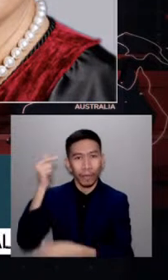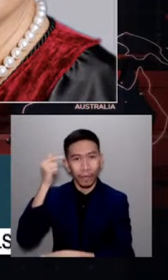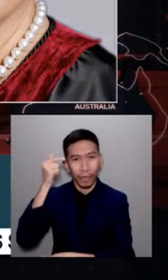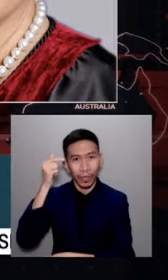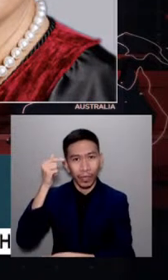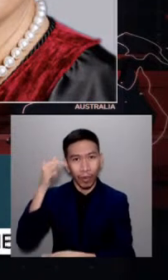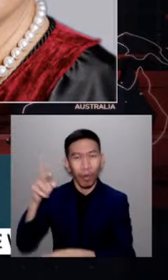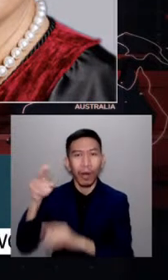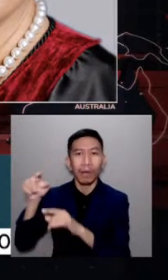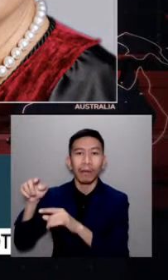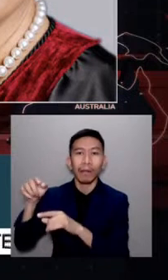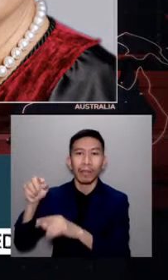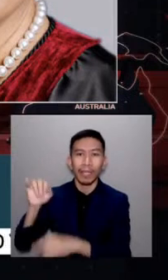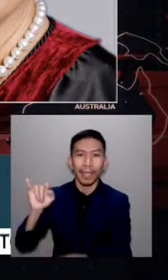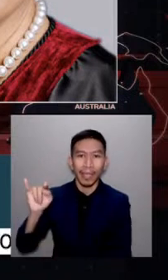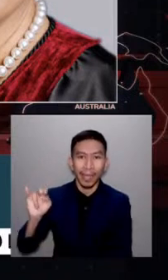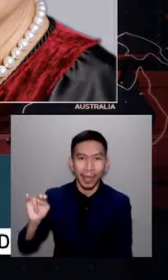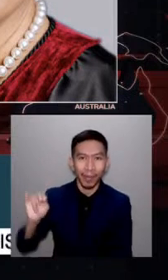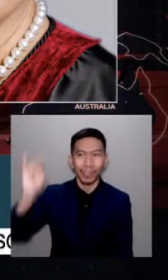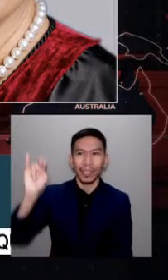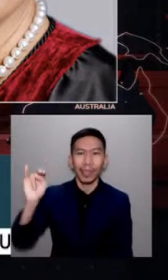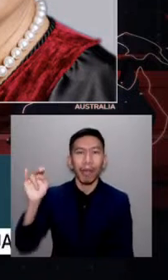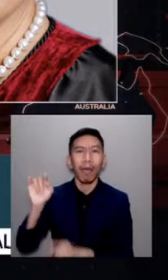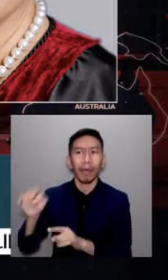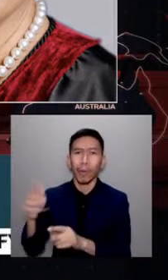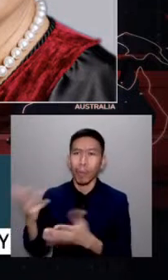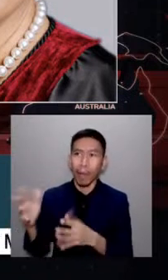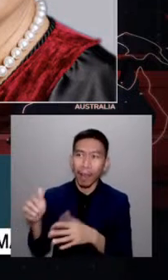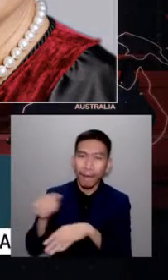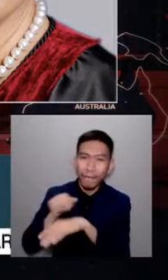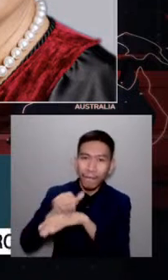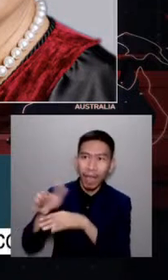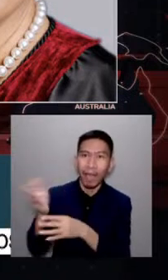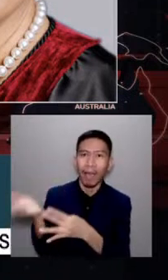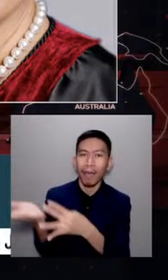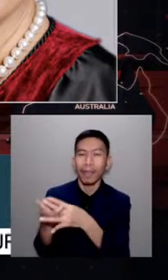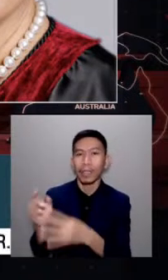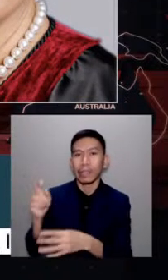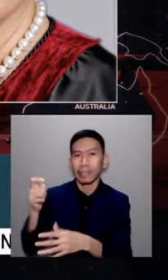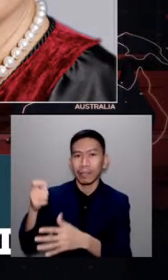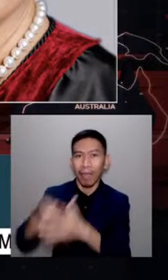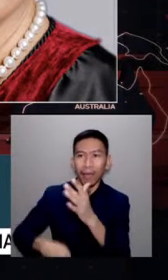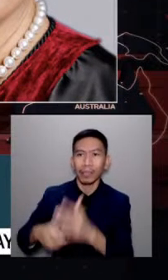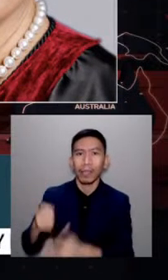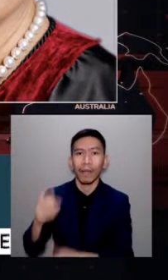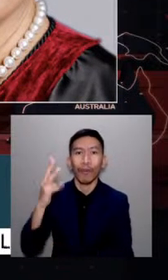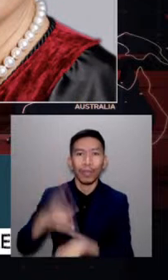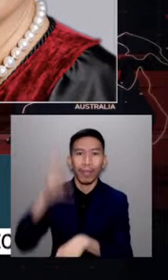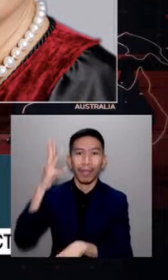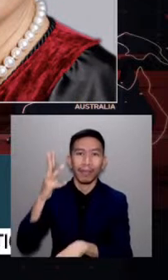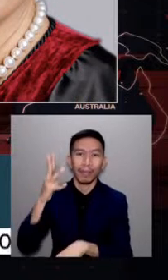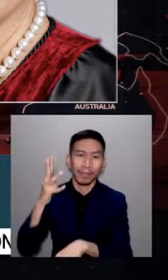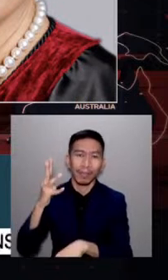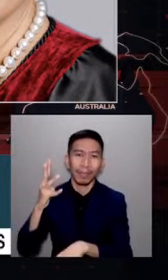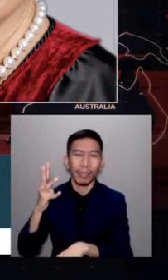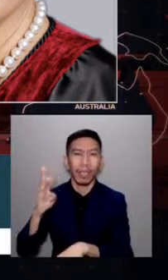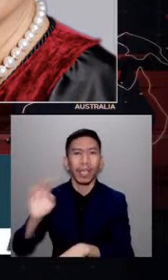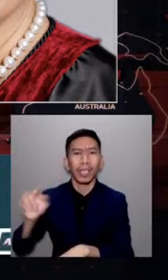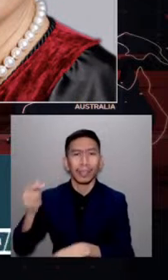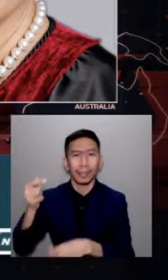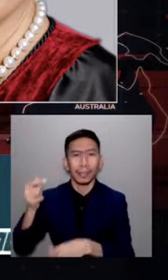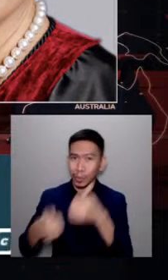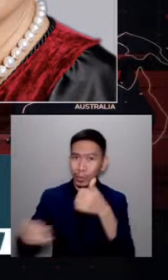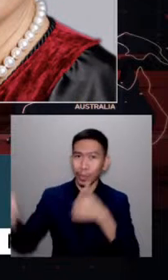not only not file his income tax and pay his income tax once, but 4 times. And he was governor. He was not an